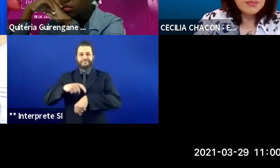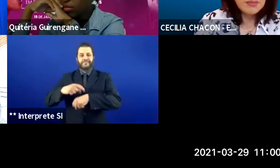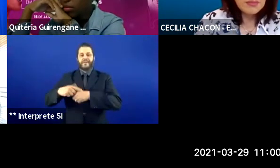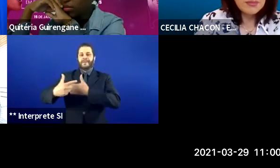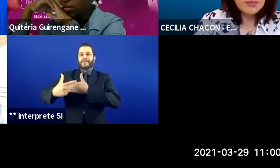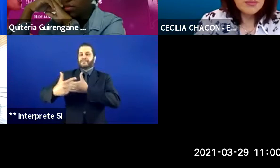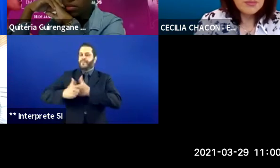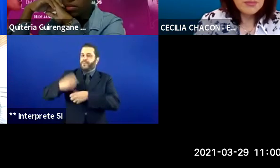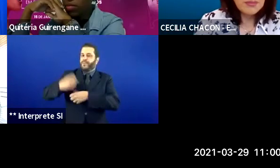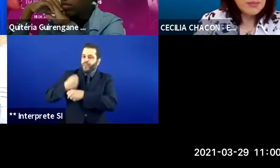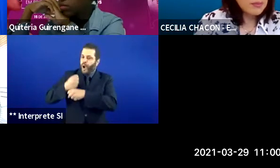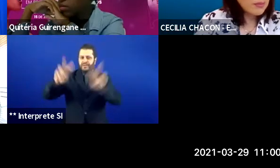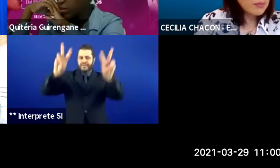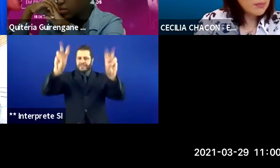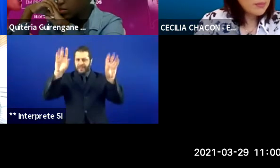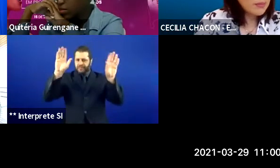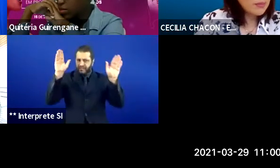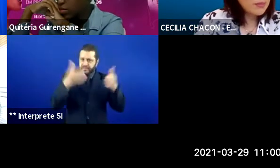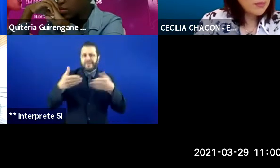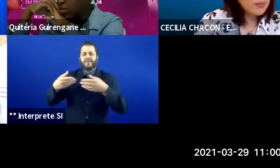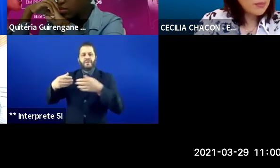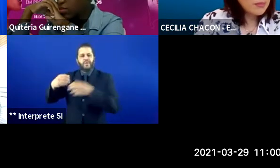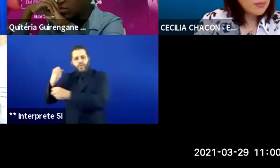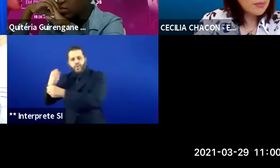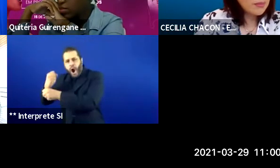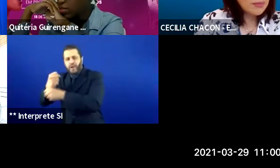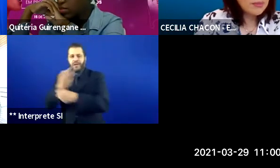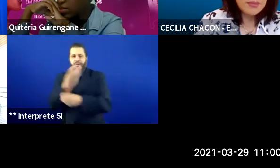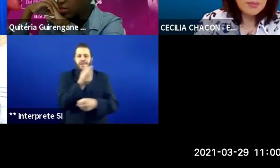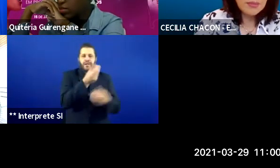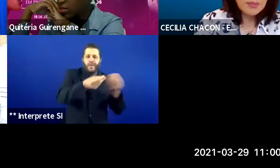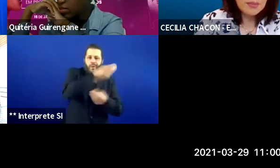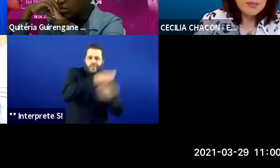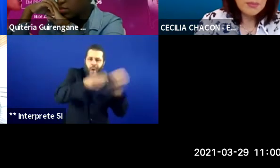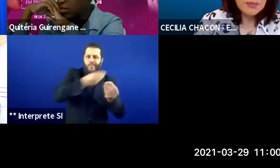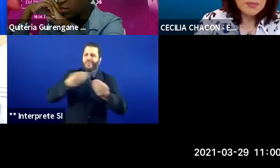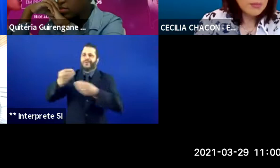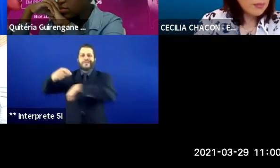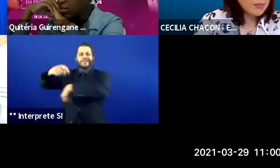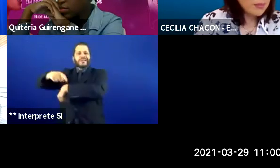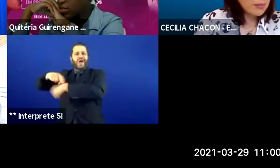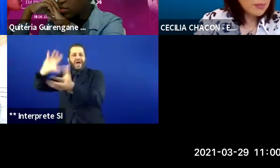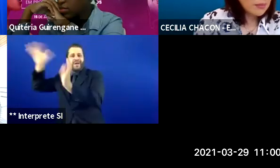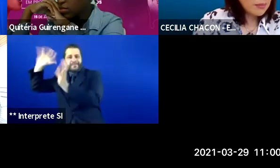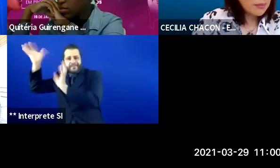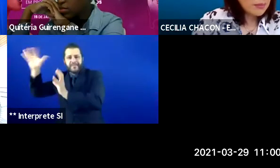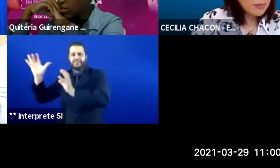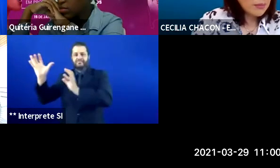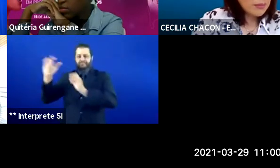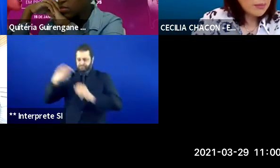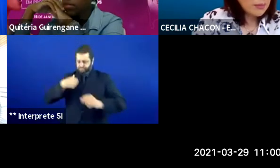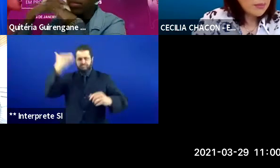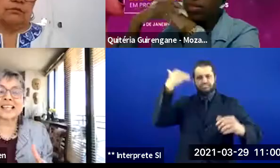justice, talking about bodily autonomy, talking about intersectionality, the importance of collective